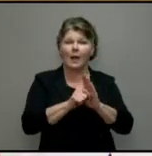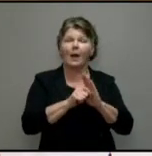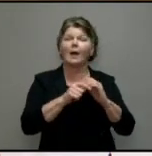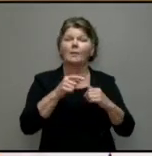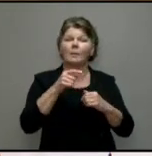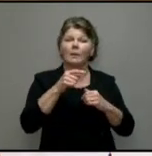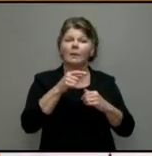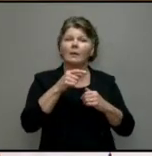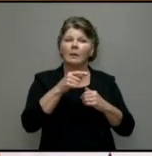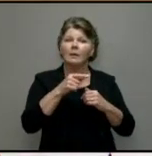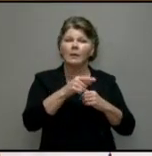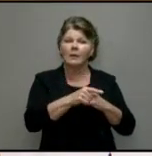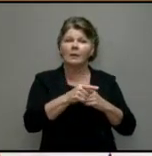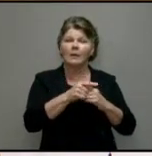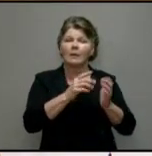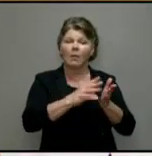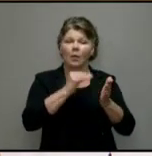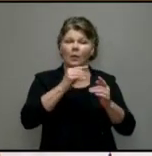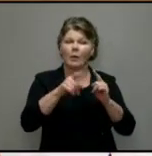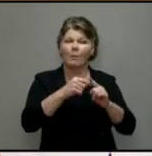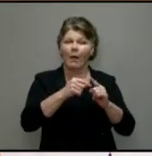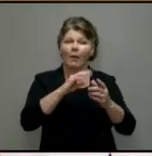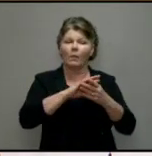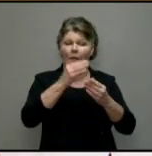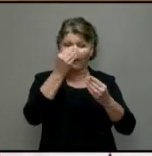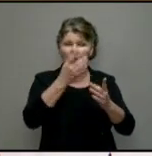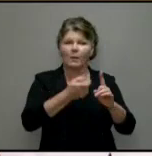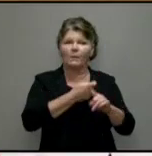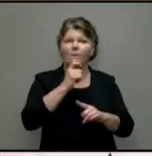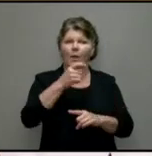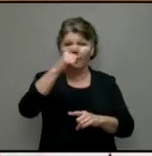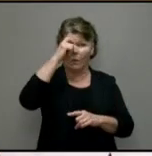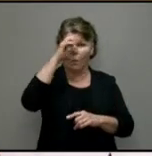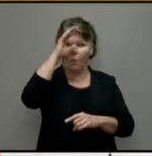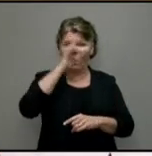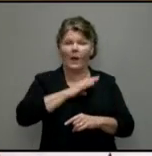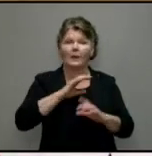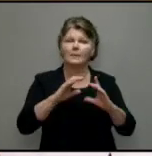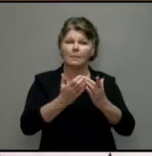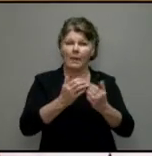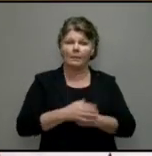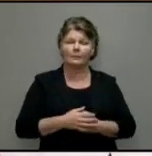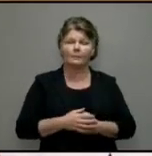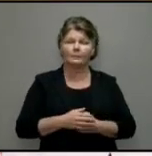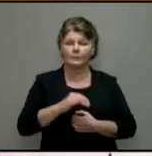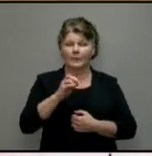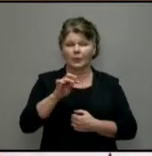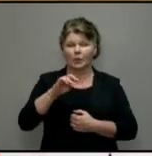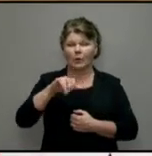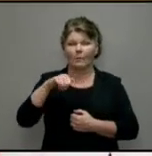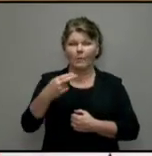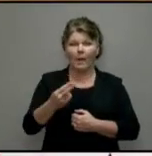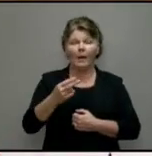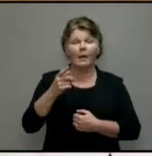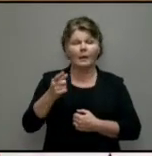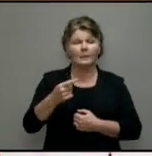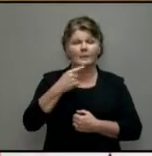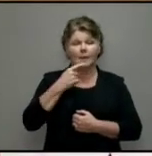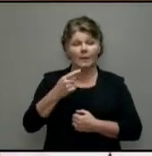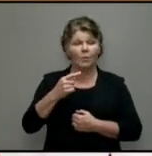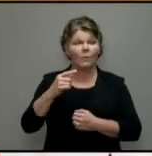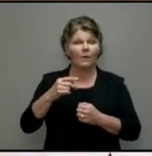ascertained from the wise men. Then was fulfilled what was spoken by the prophet Jeremiah. 'A voice was heard in